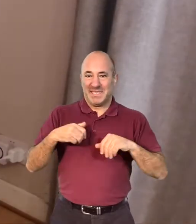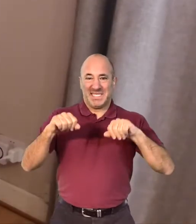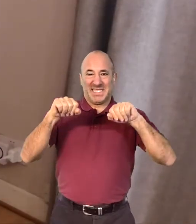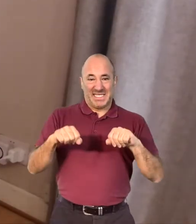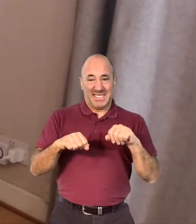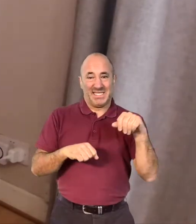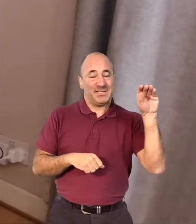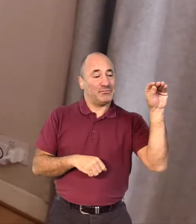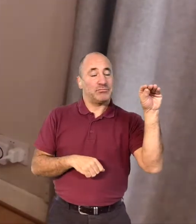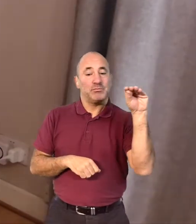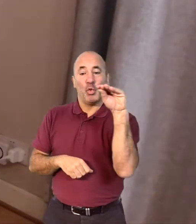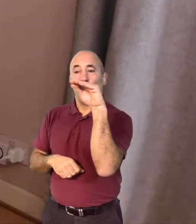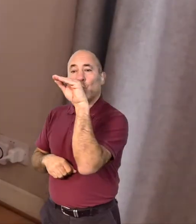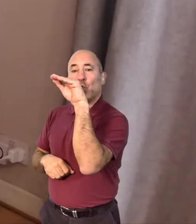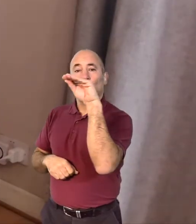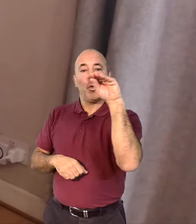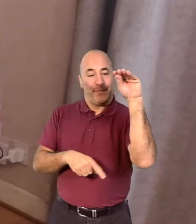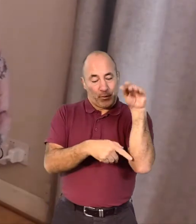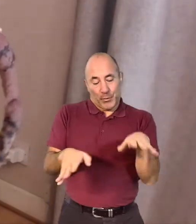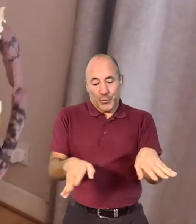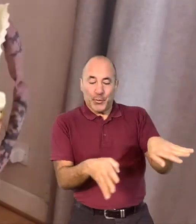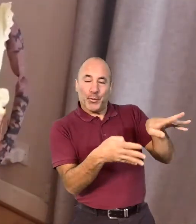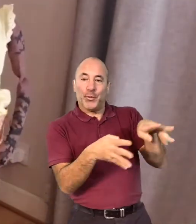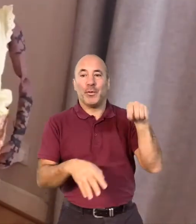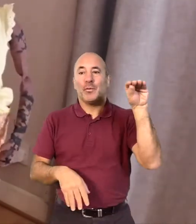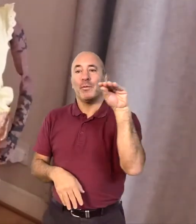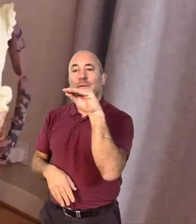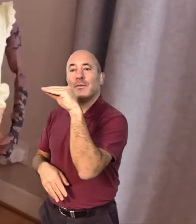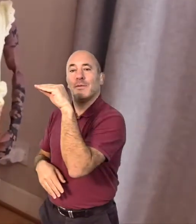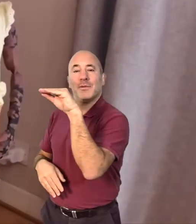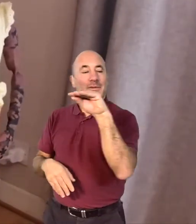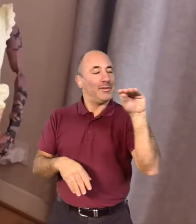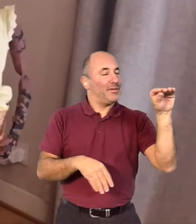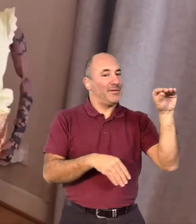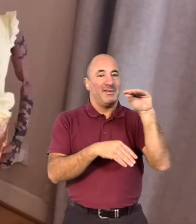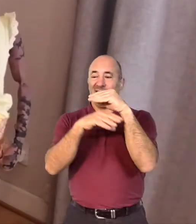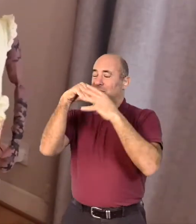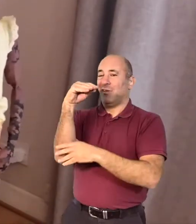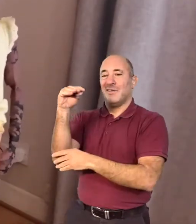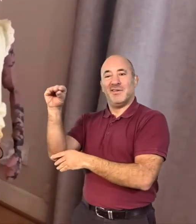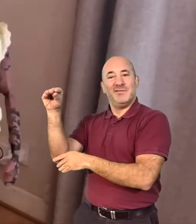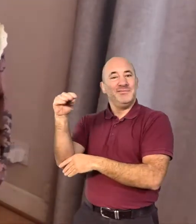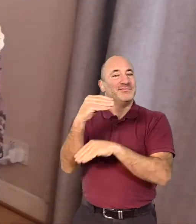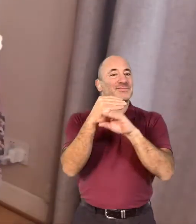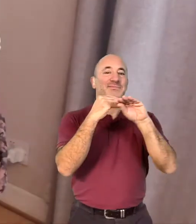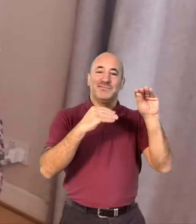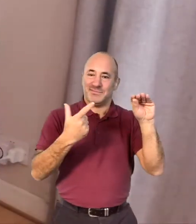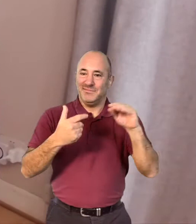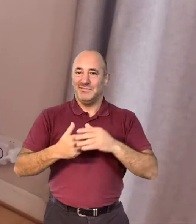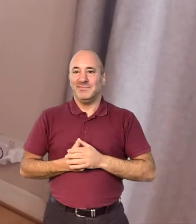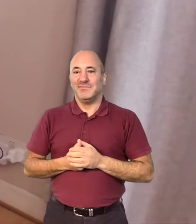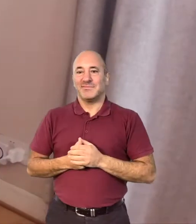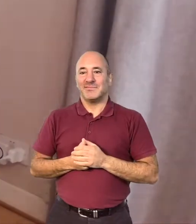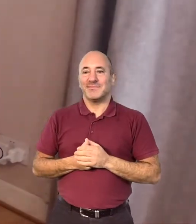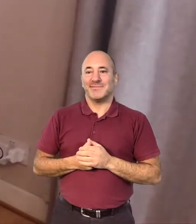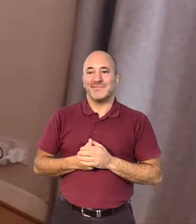and glides elegantly, which means that I can sit down and move